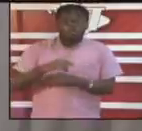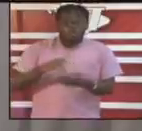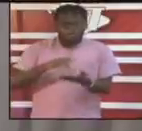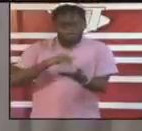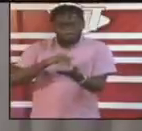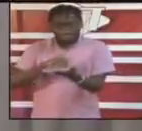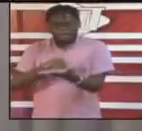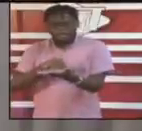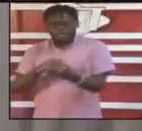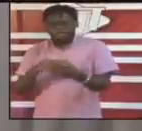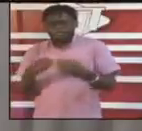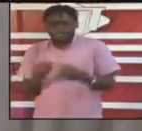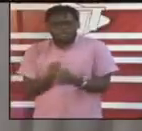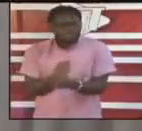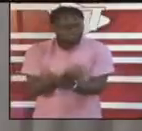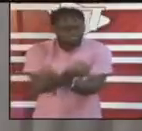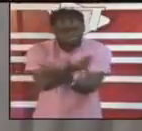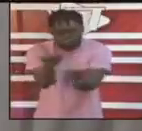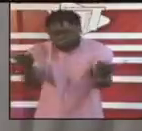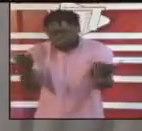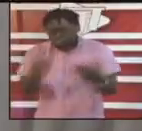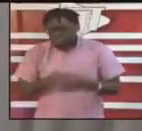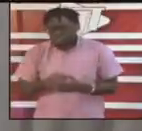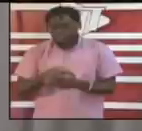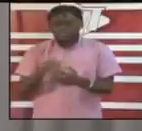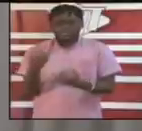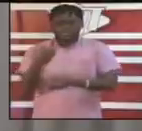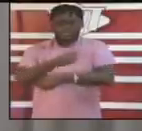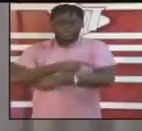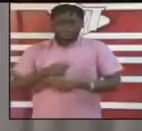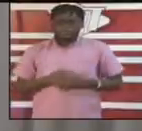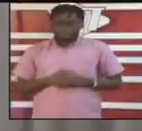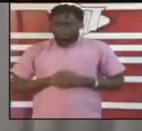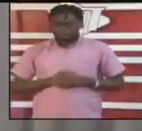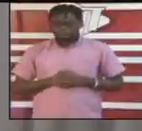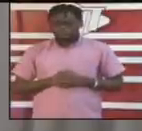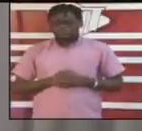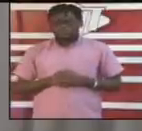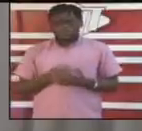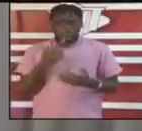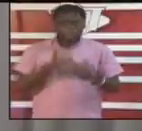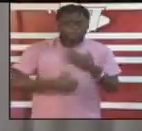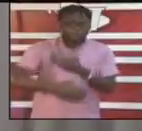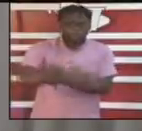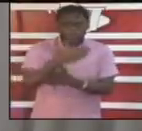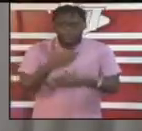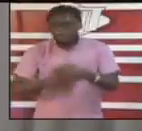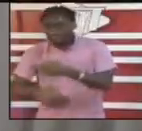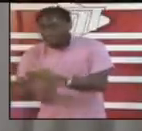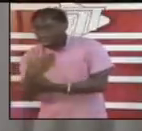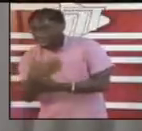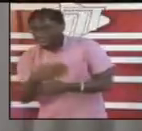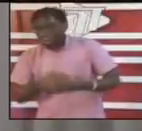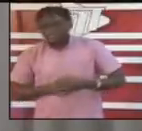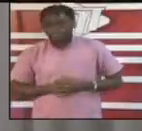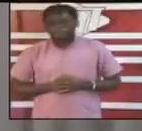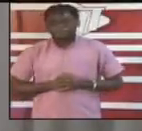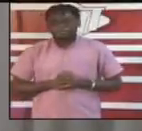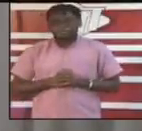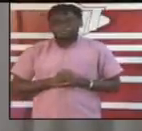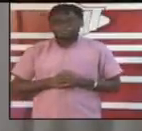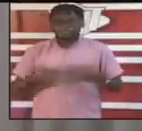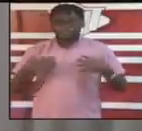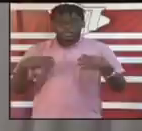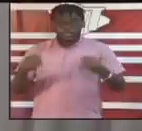Thank you, Minister Cox. Good morning, Honorable Ministers, Ms. Campbell, members of the media, members of the viewing and listening public. The